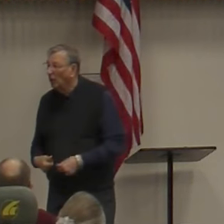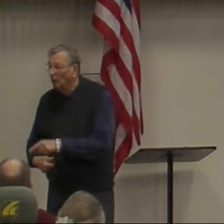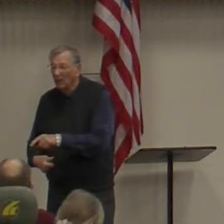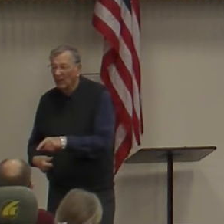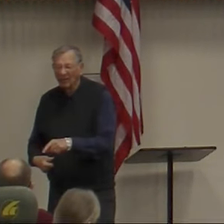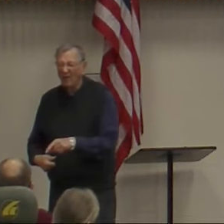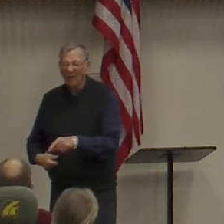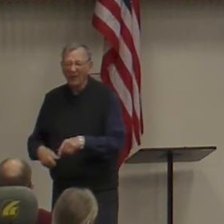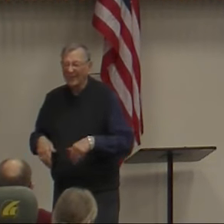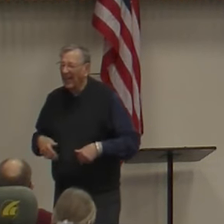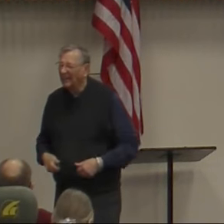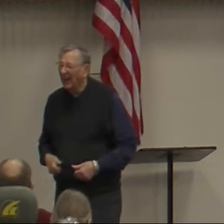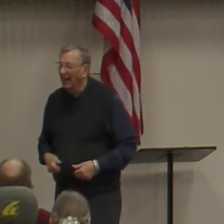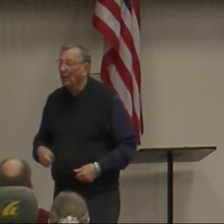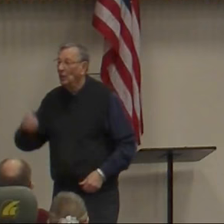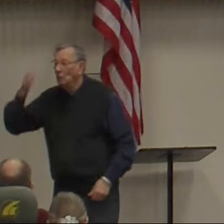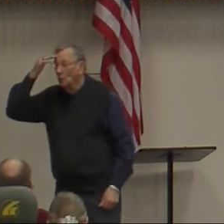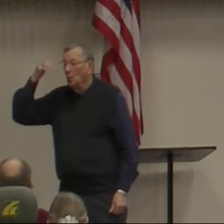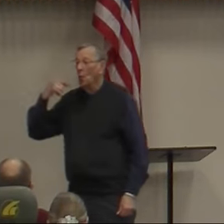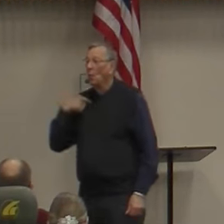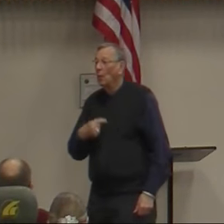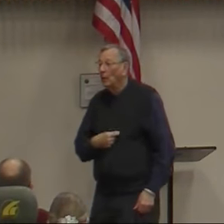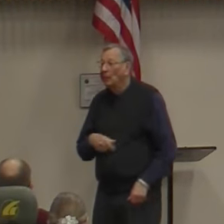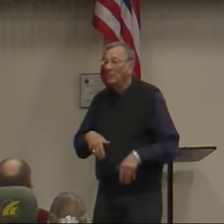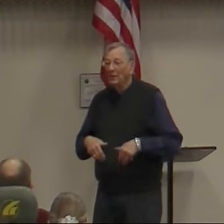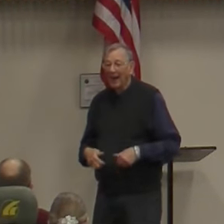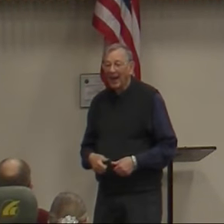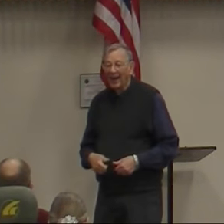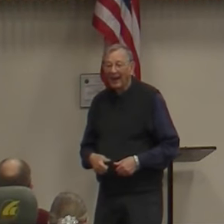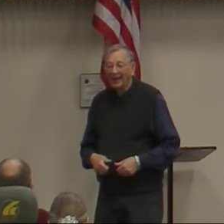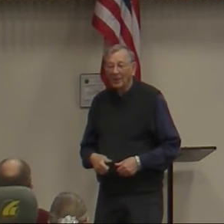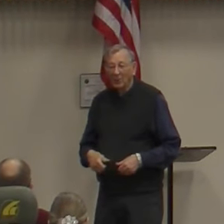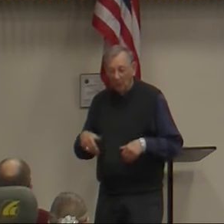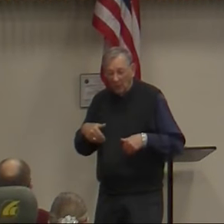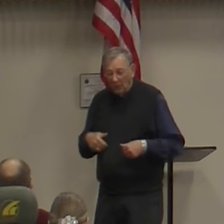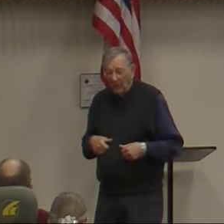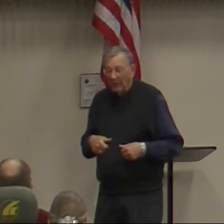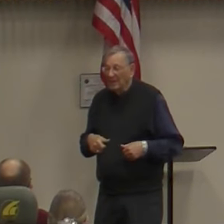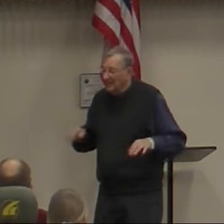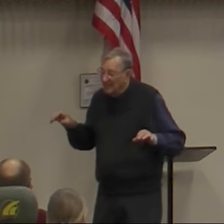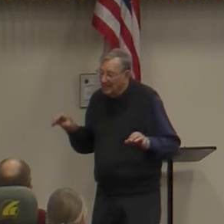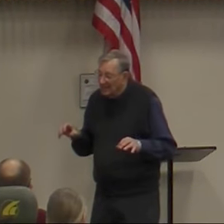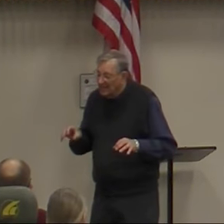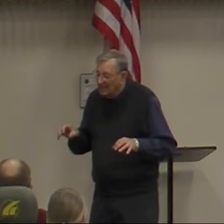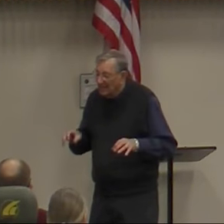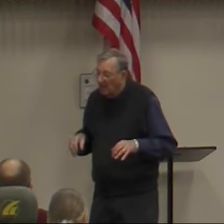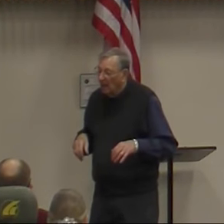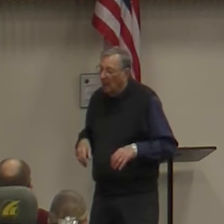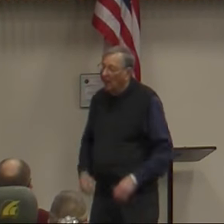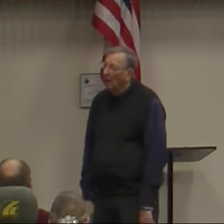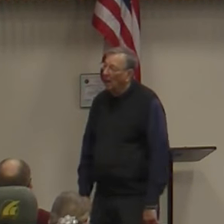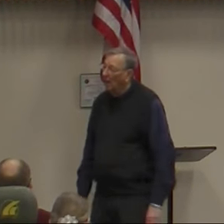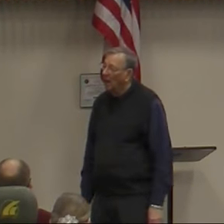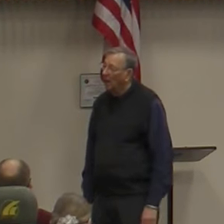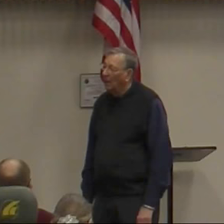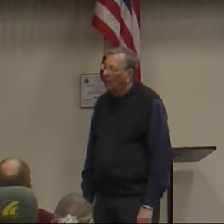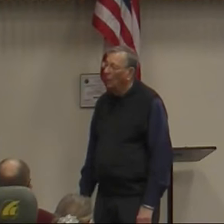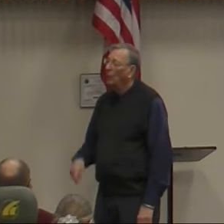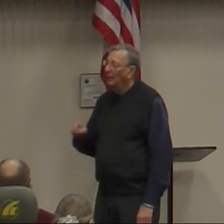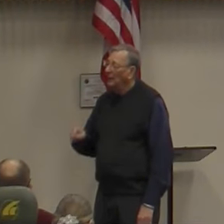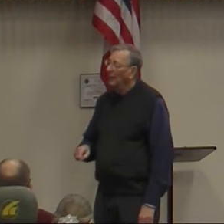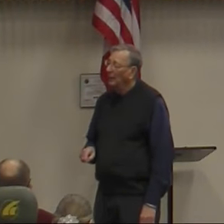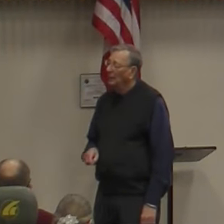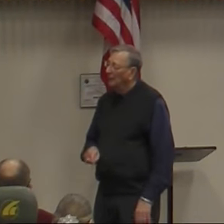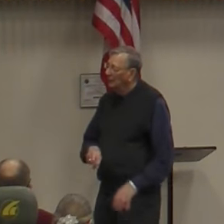No. I think he knew we would be tired. We would get to the end of our rope. We would get to times where we needed to